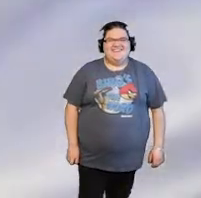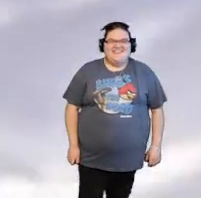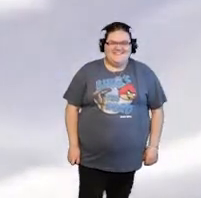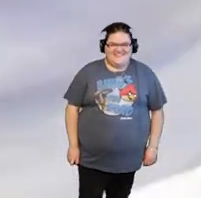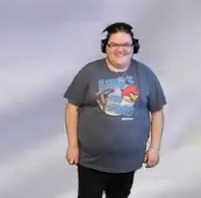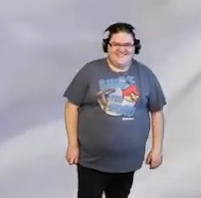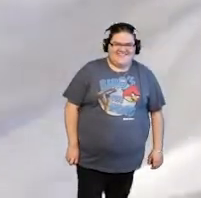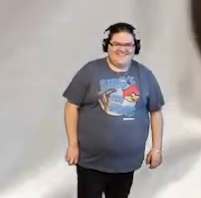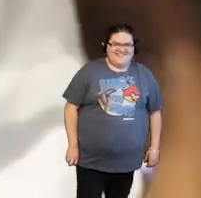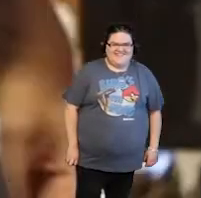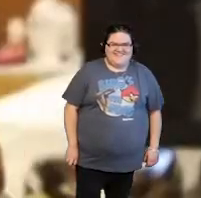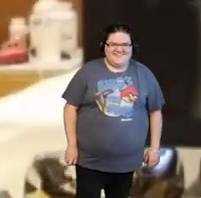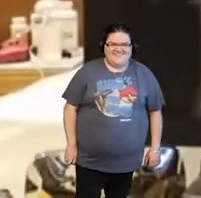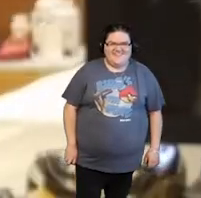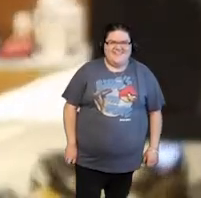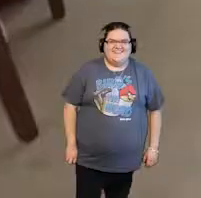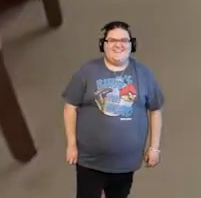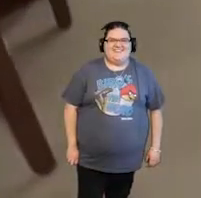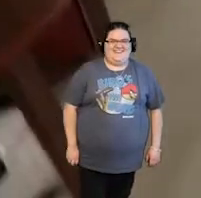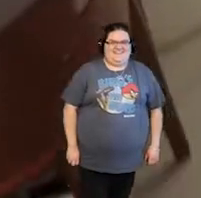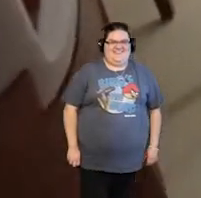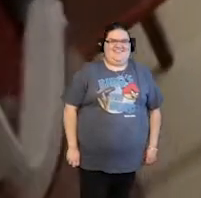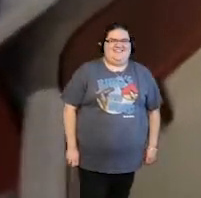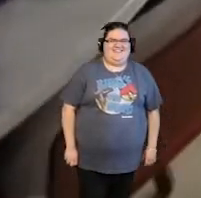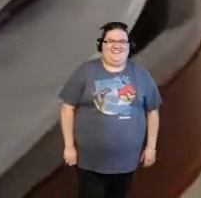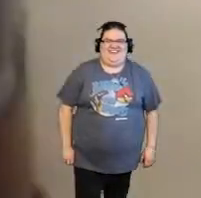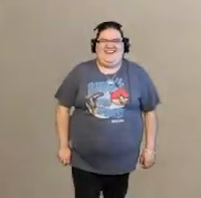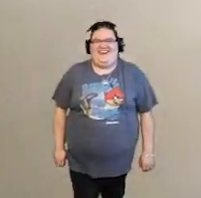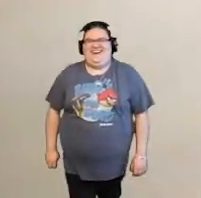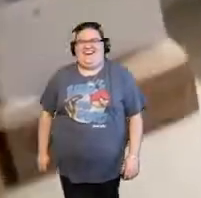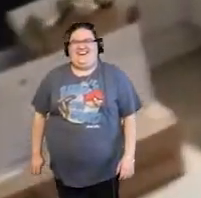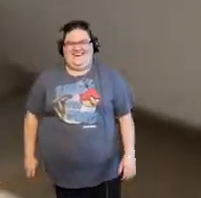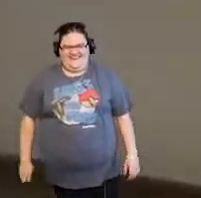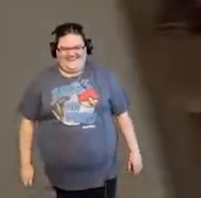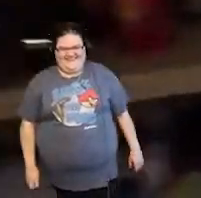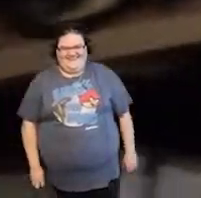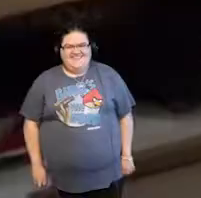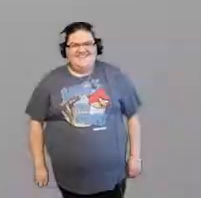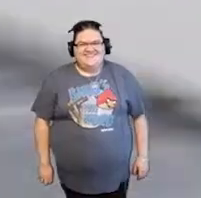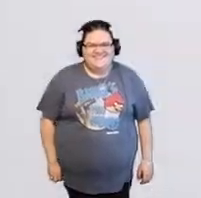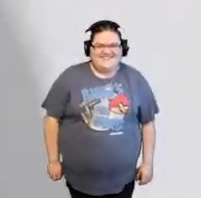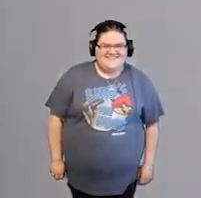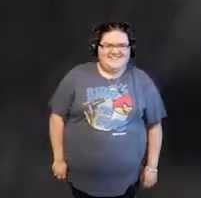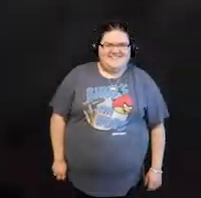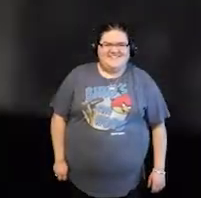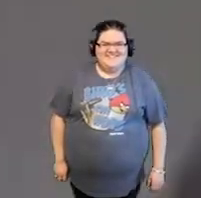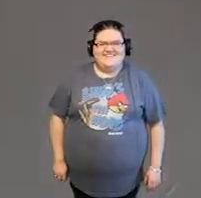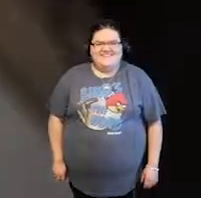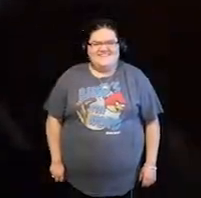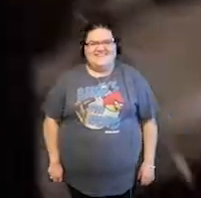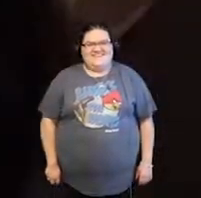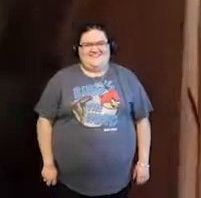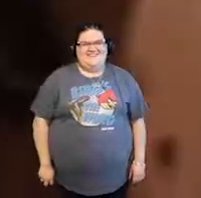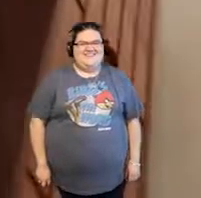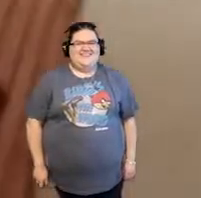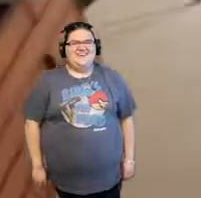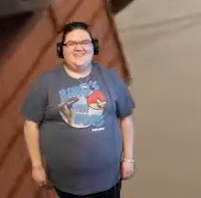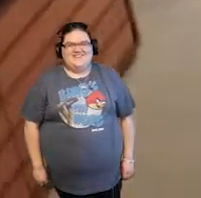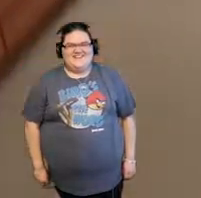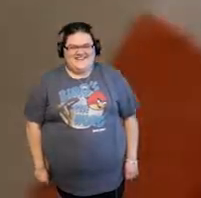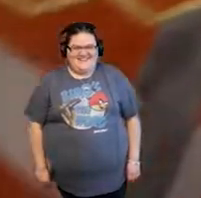bro. Okay. Wait, let me put on some shorts first. Hey, yo, why are you hiding from me? Brandon, where you at, bro?